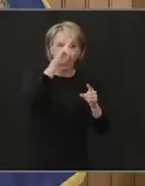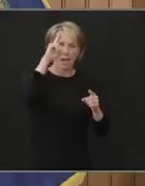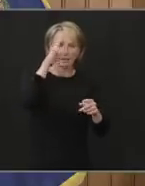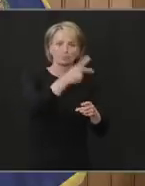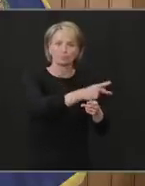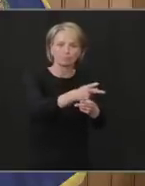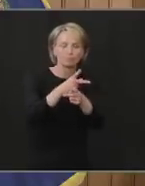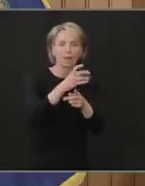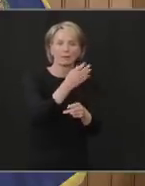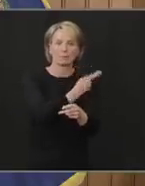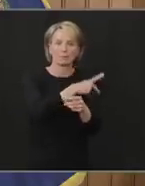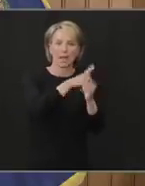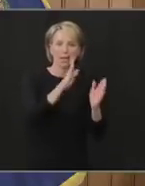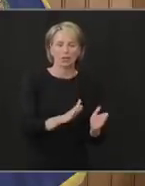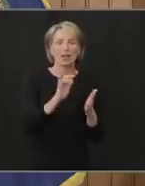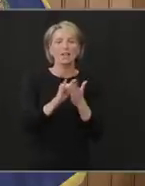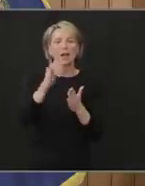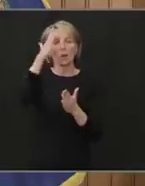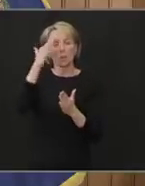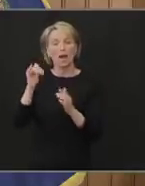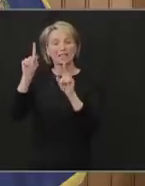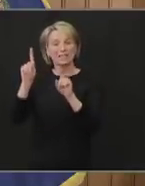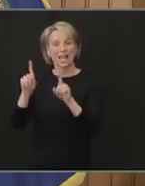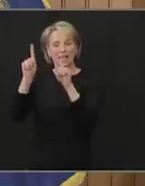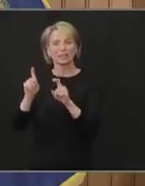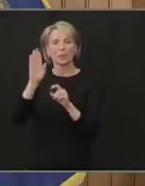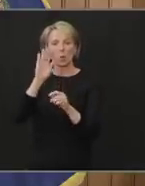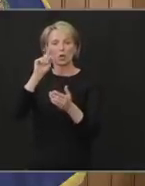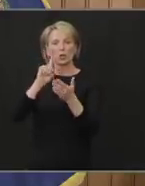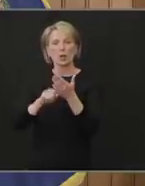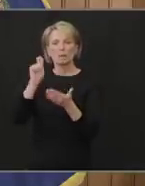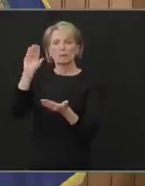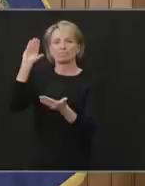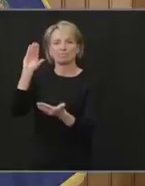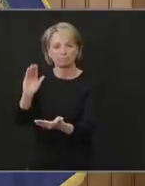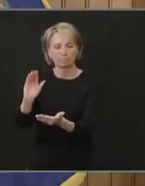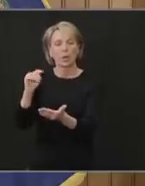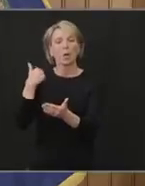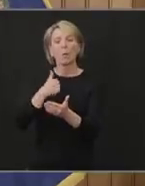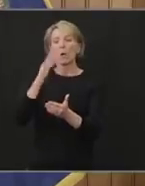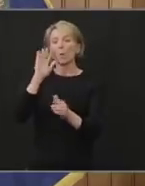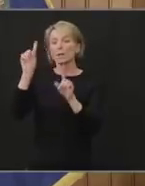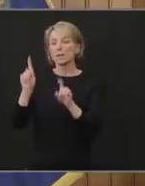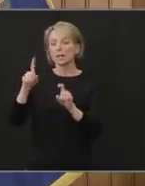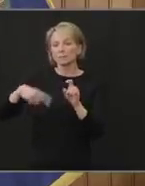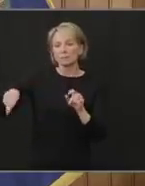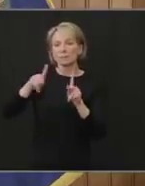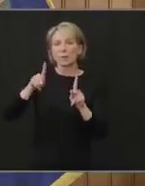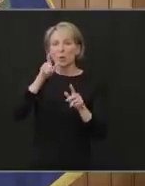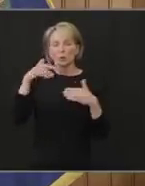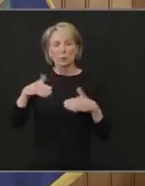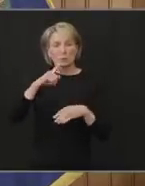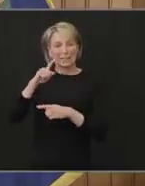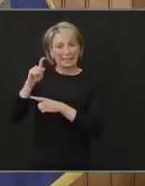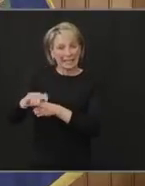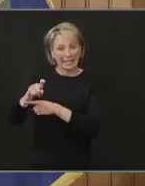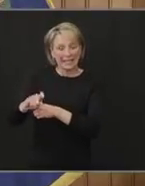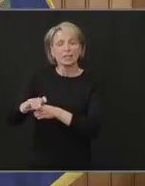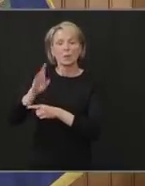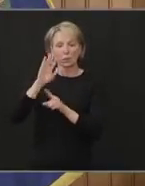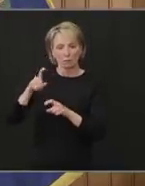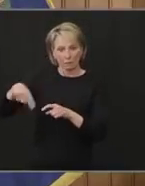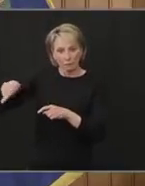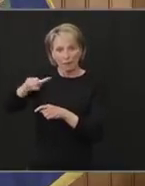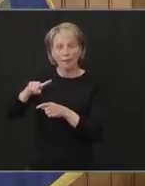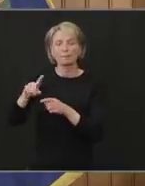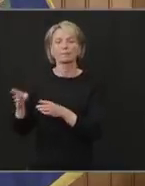testing necessary for you. So we're going to test those that are most critically in need. We're going to test those frontline